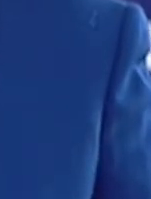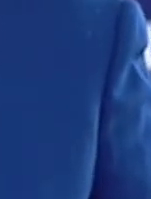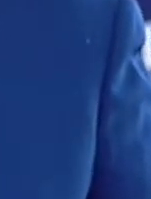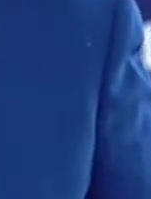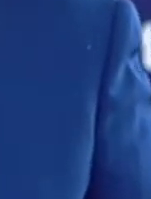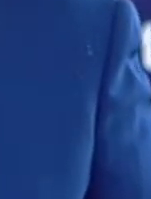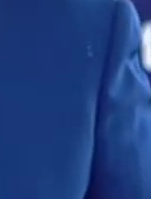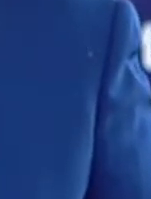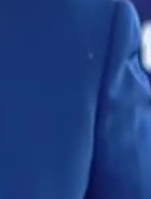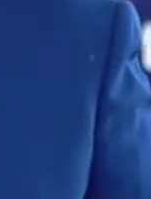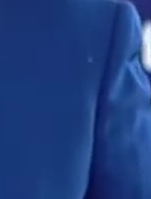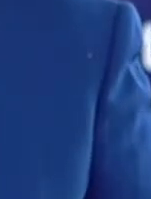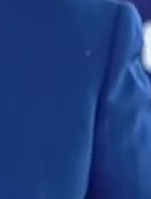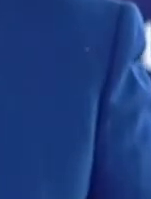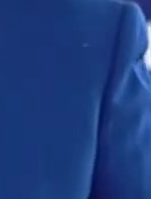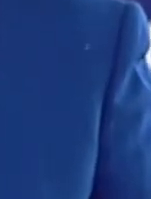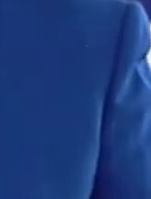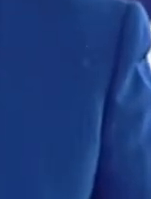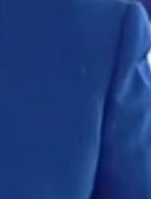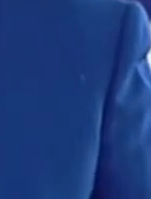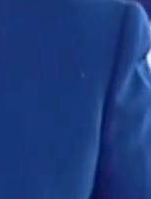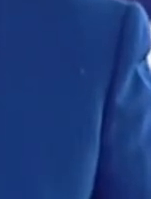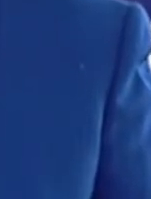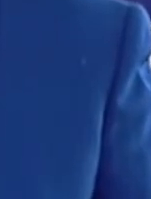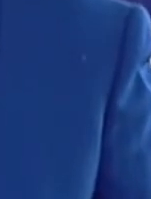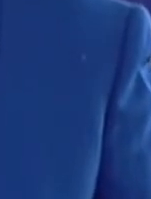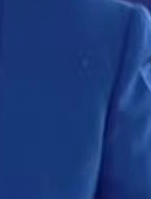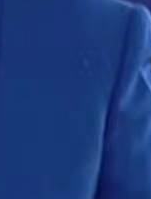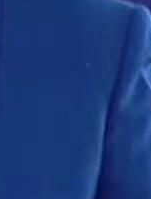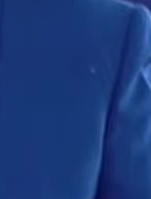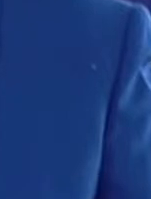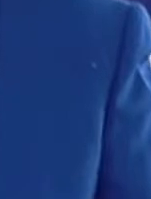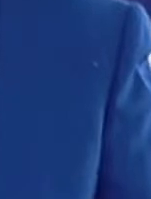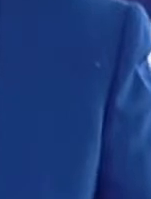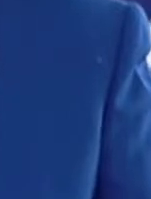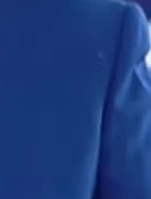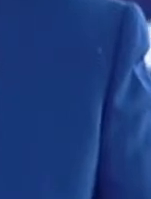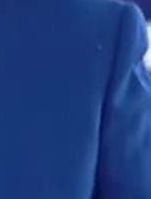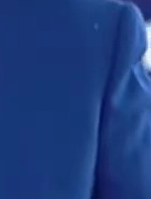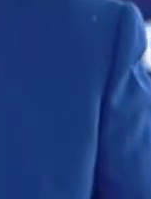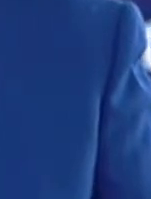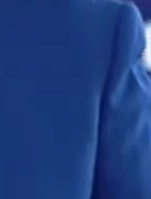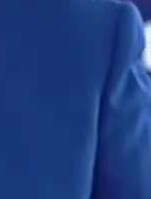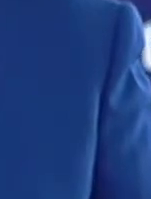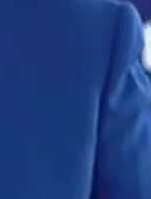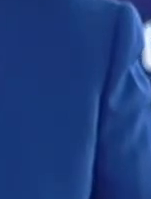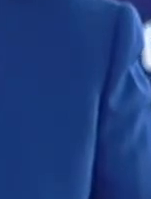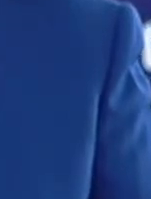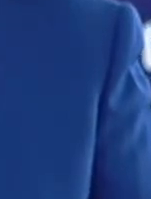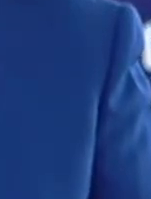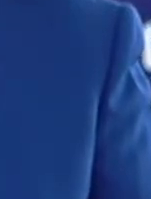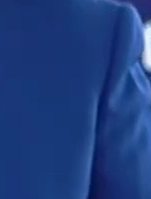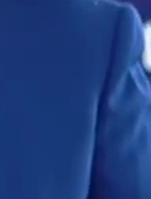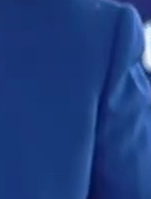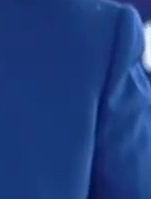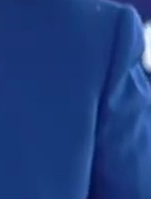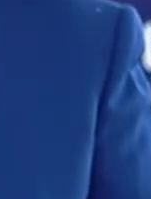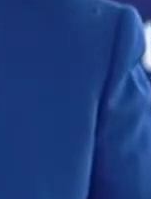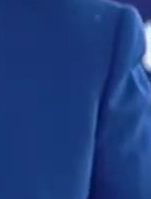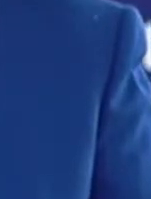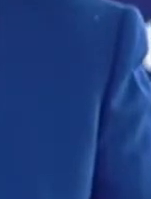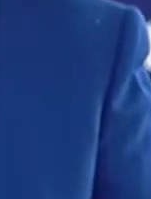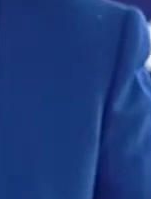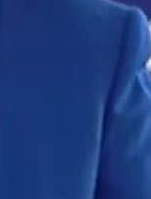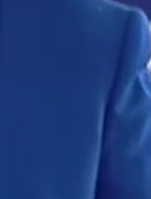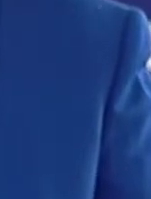who are online. I also want to acknowledge my colleagues in management, that is